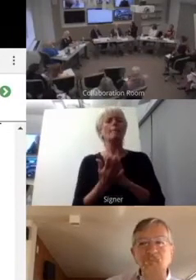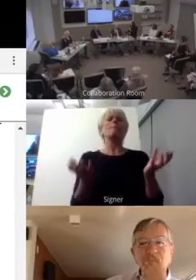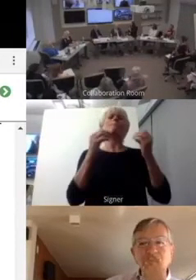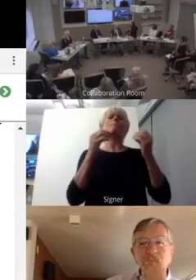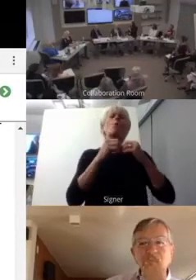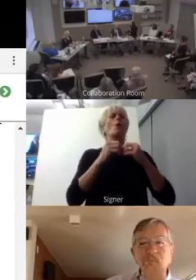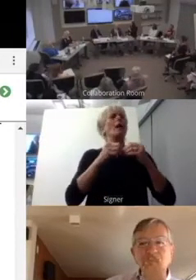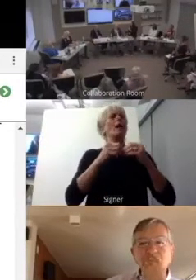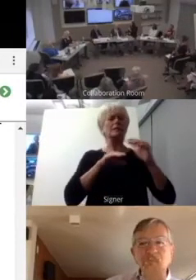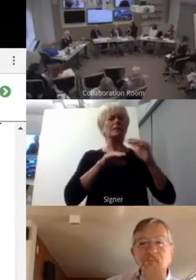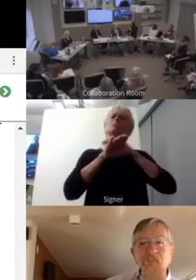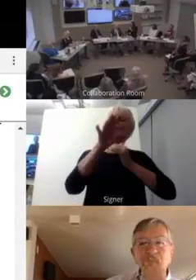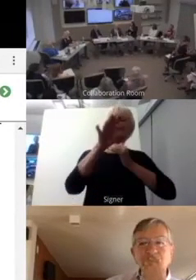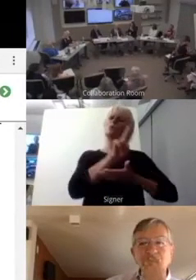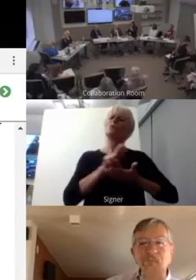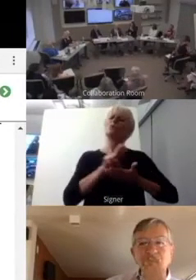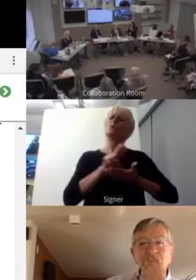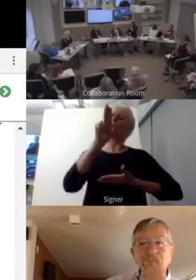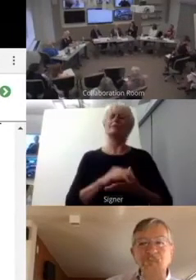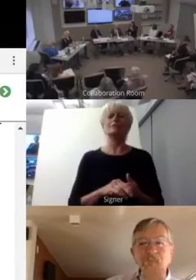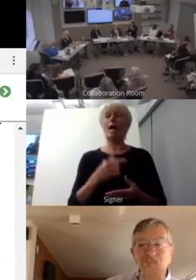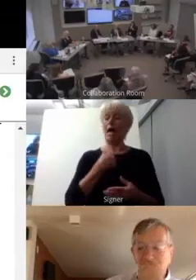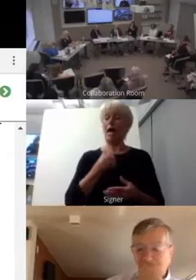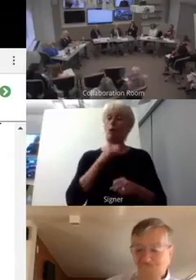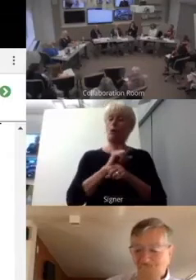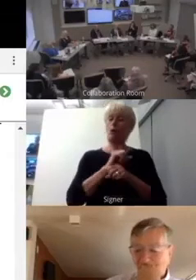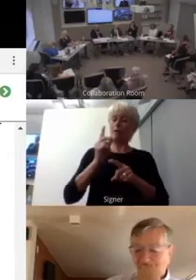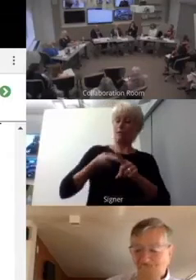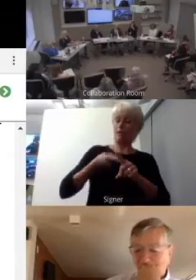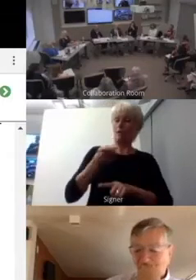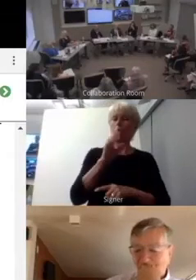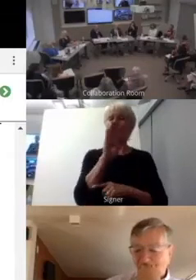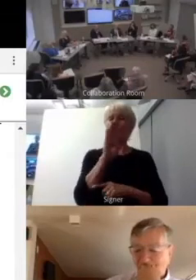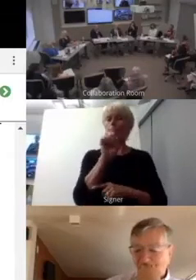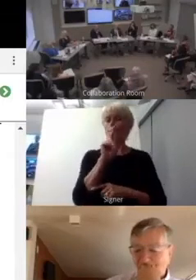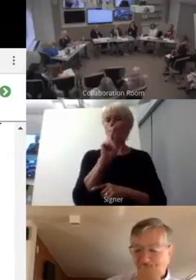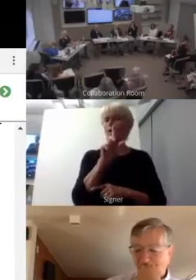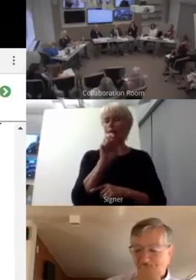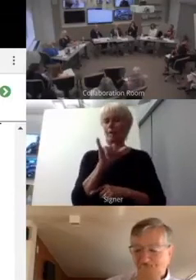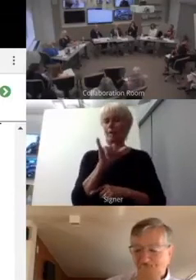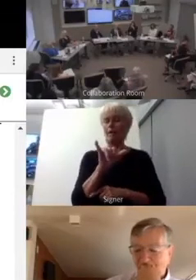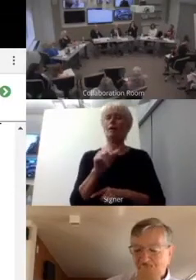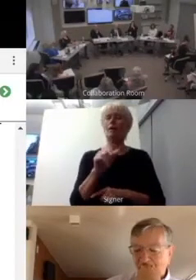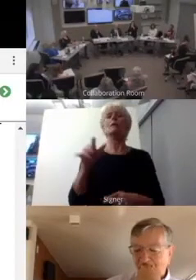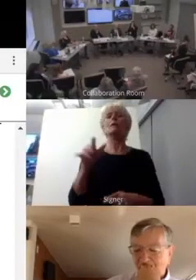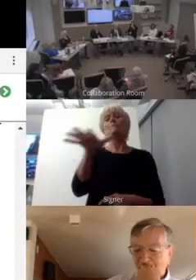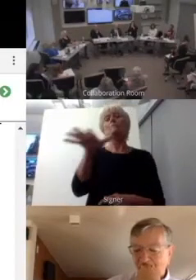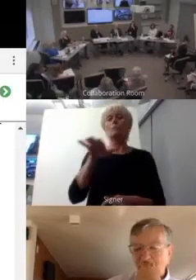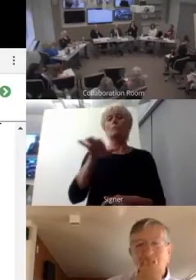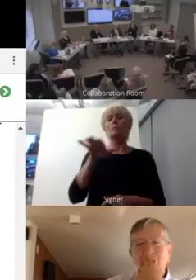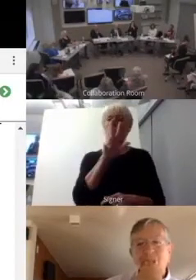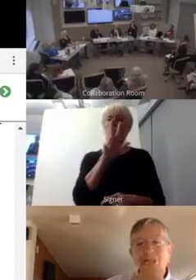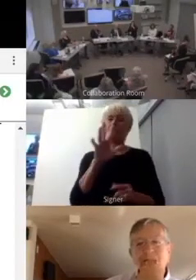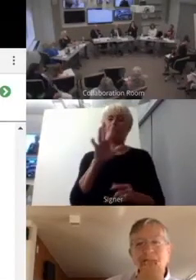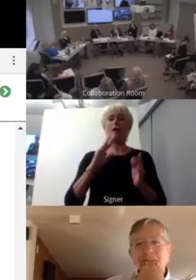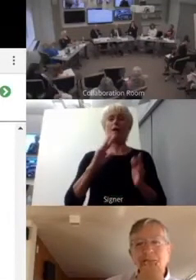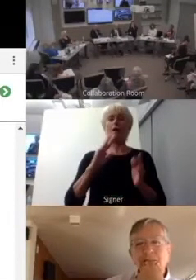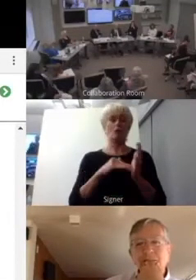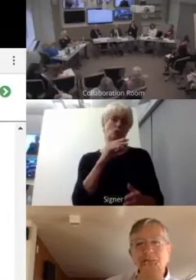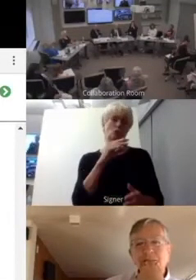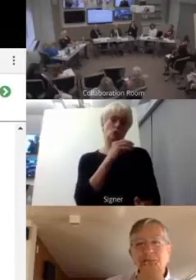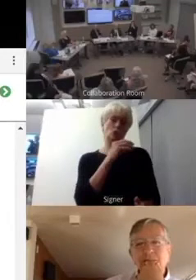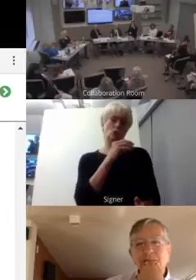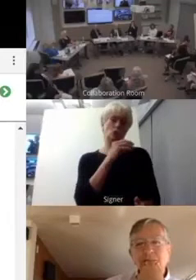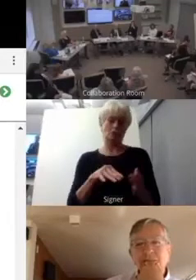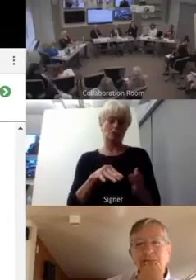for the University at Berkeley, and we are a campus of 35,000 students with over 8,000 faculty and staff. But